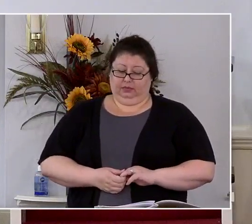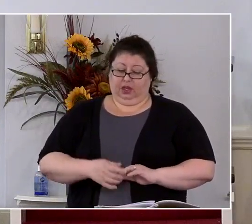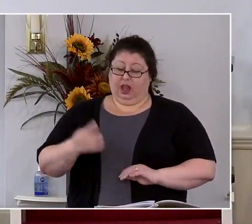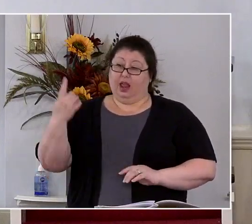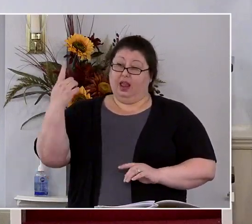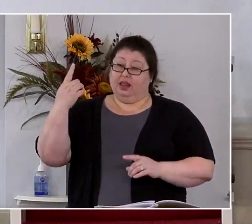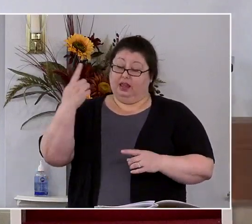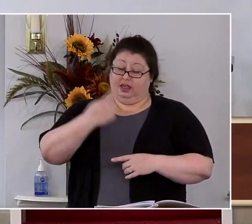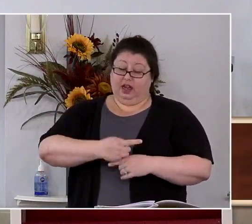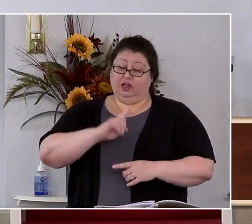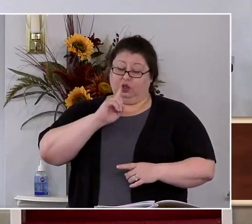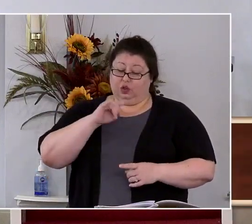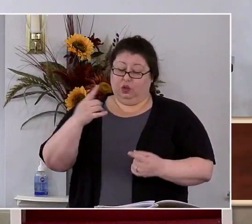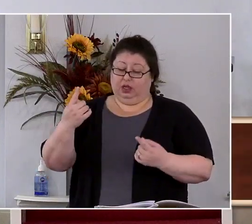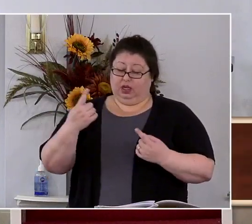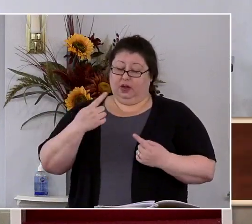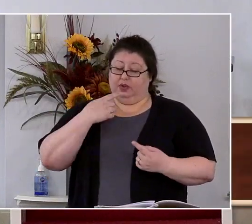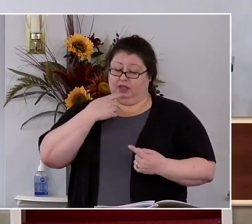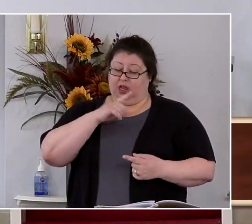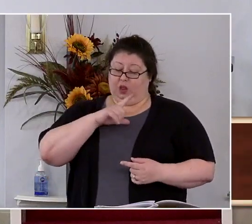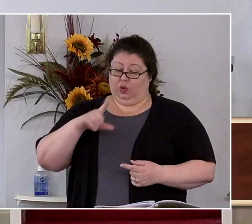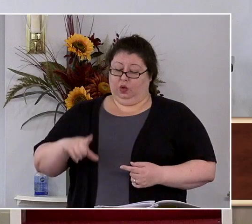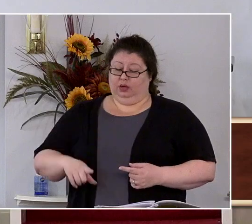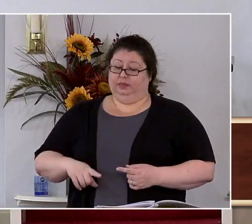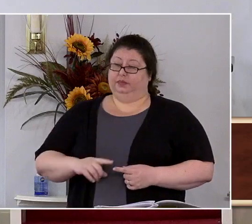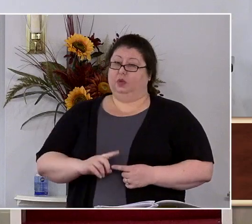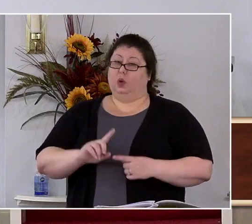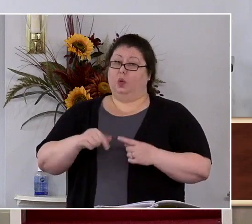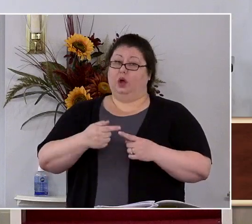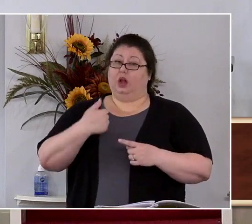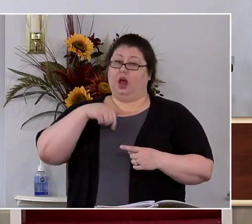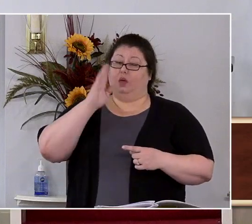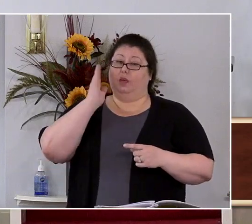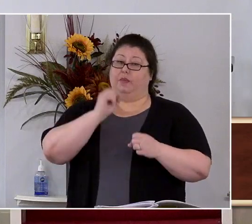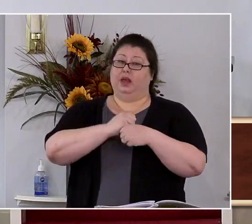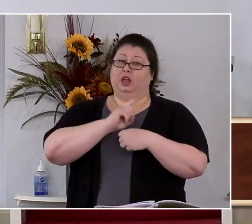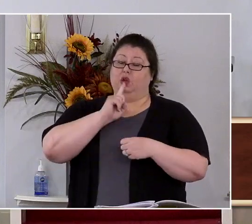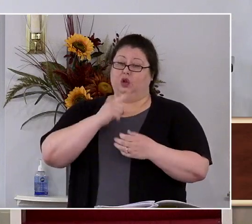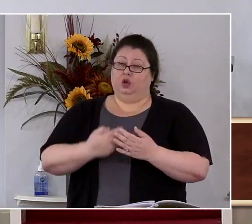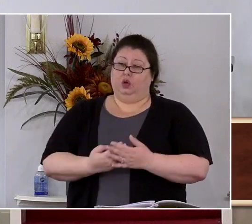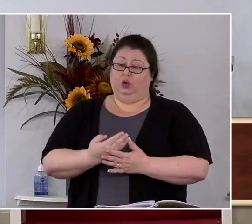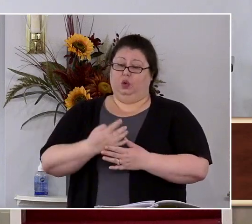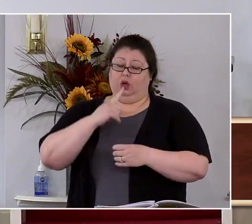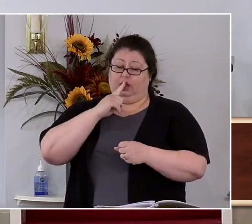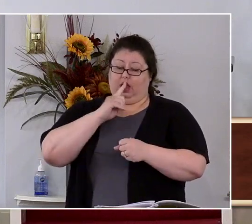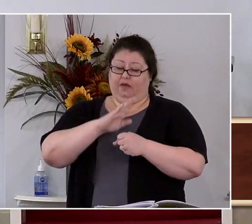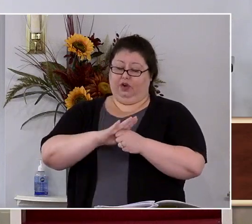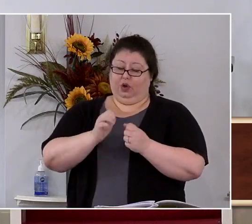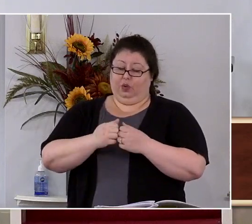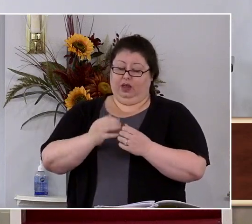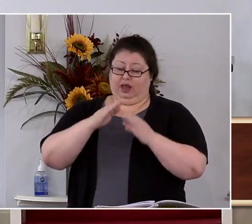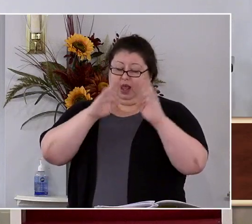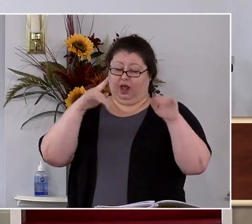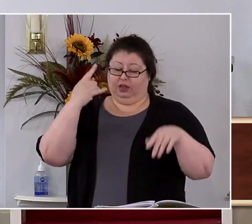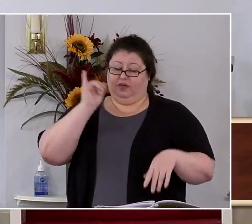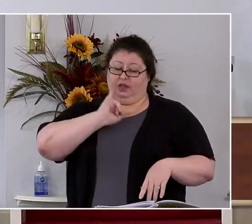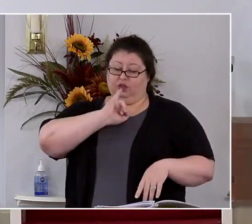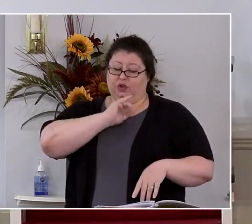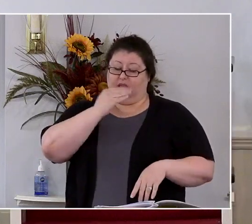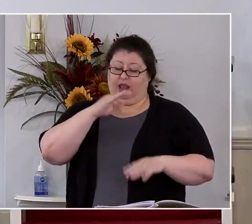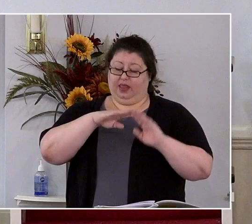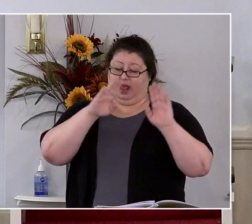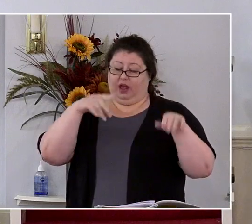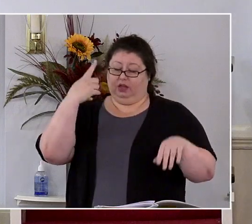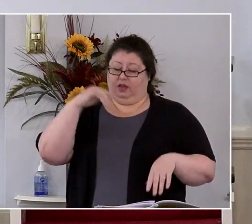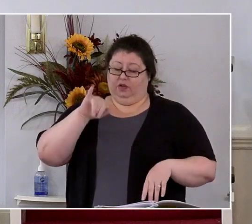The days are surely coming, says the Lord, when I will make a new covenant with the house of Israel and the house of